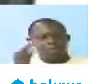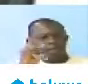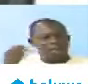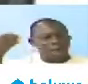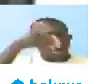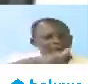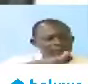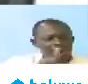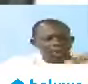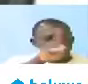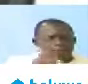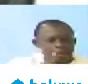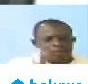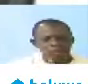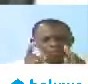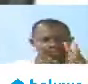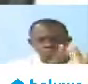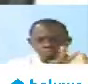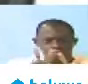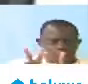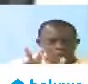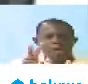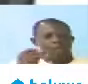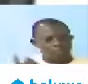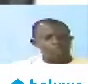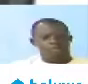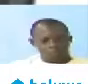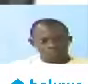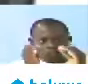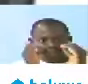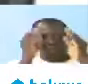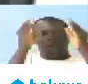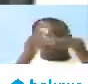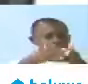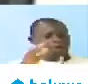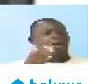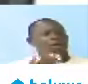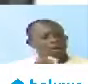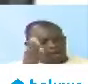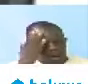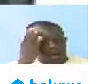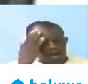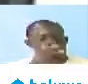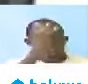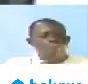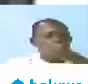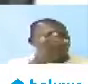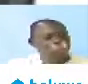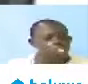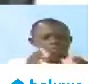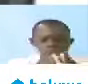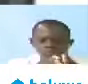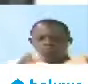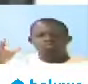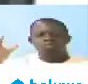until you become puzzled. So I call the world and dunya warra. That's where you come to know that the world is very large.